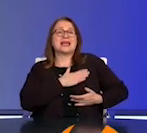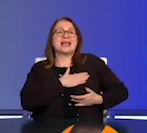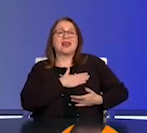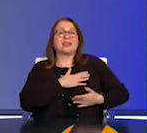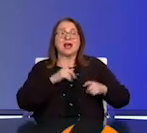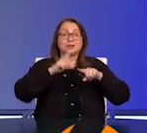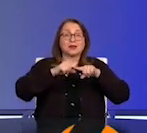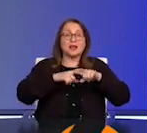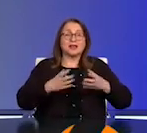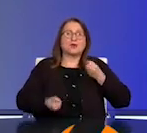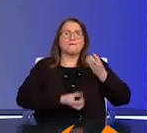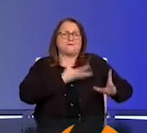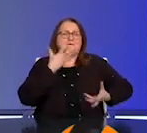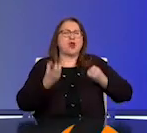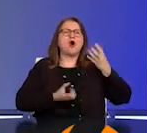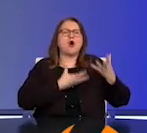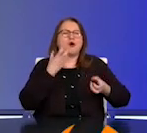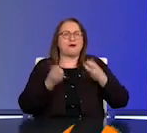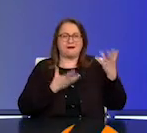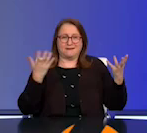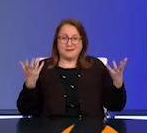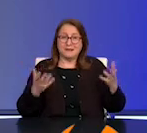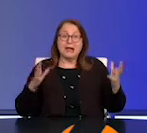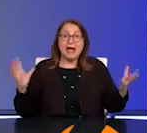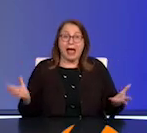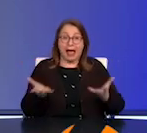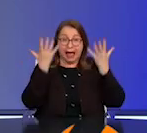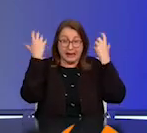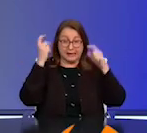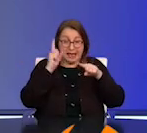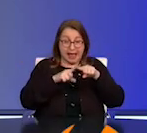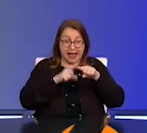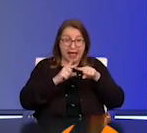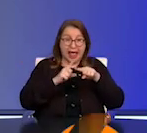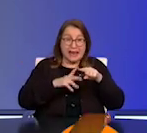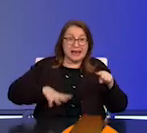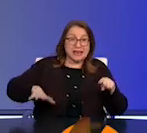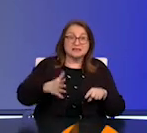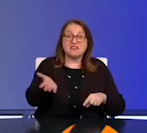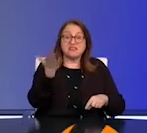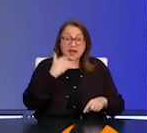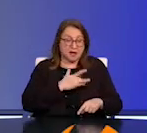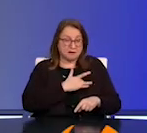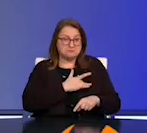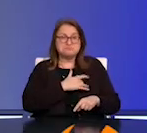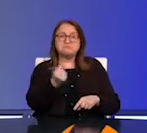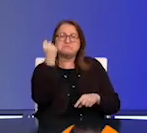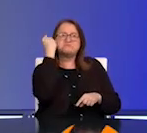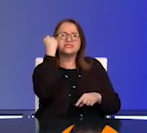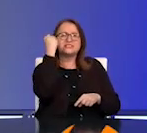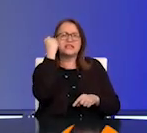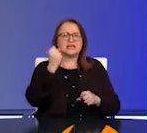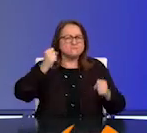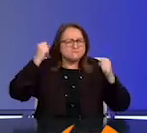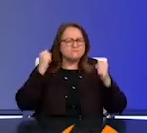Had it not been for the determination of the Greek people to fight on, in the face of